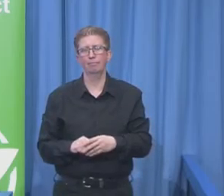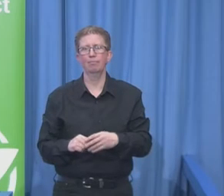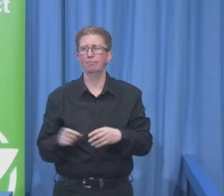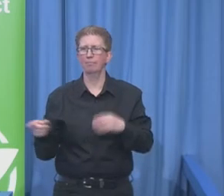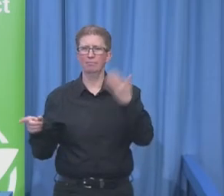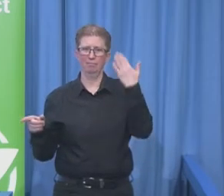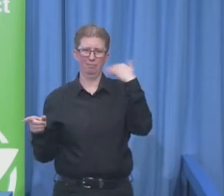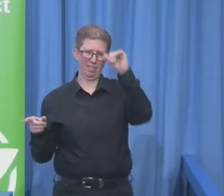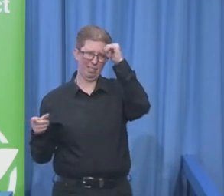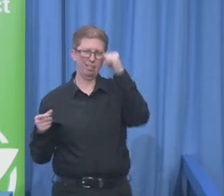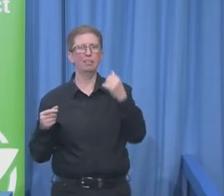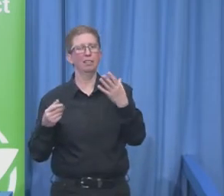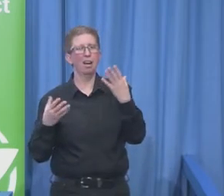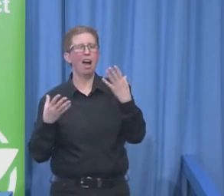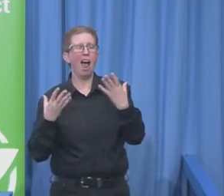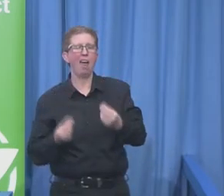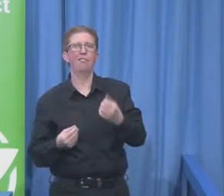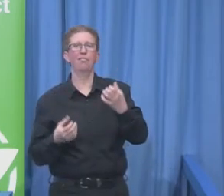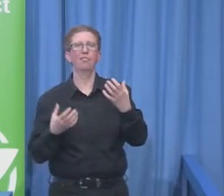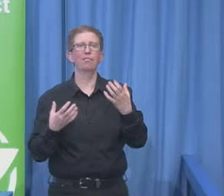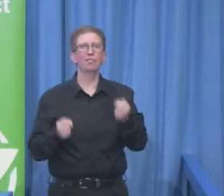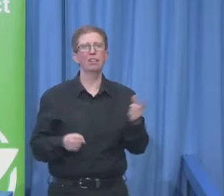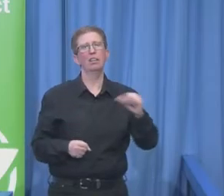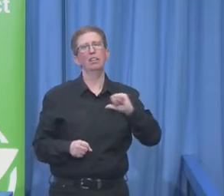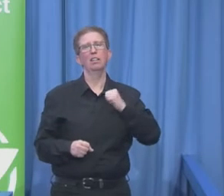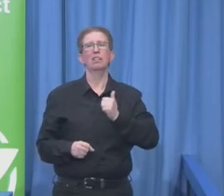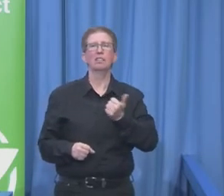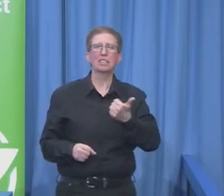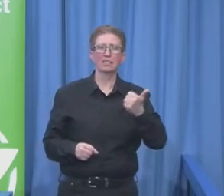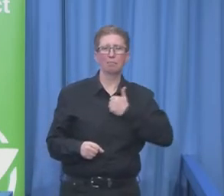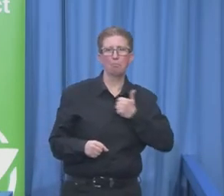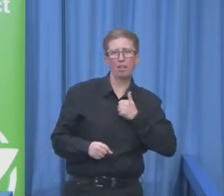as well. Yeah, great.